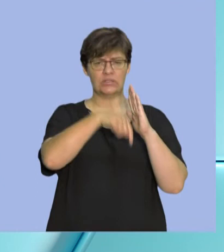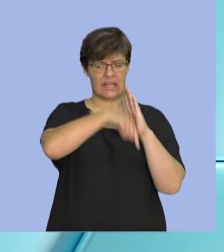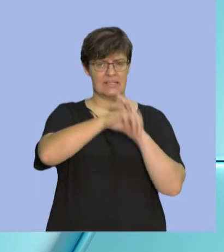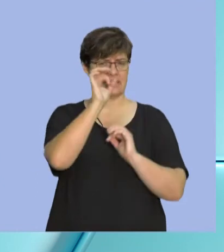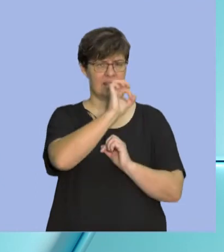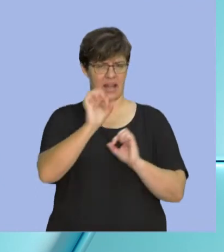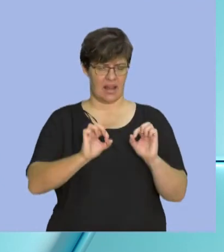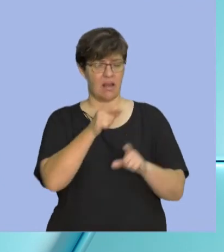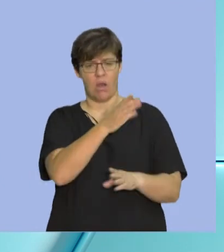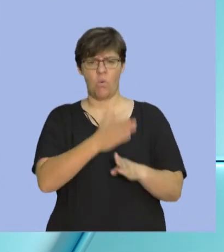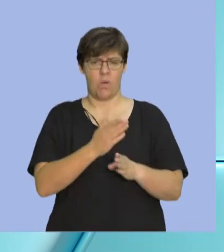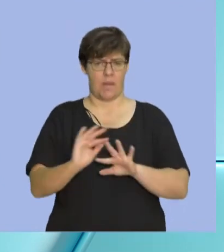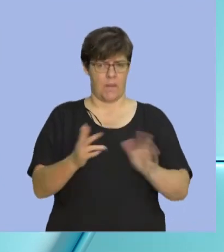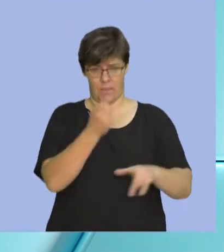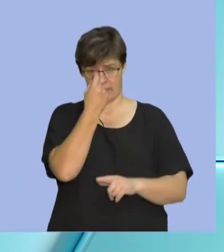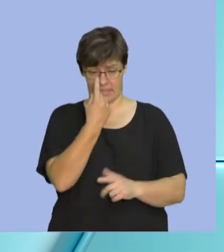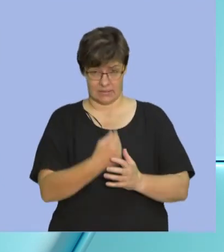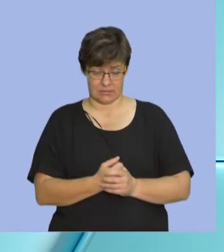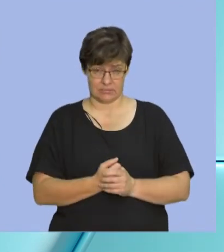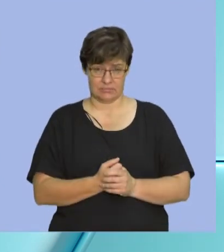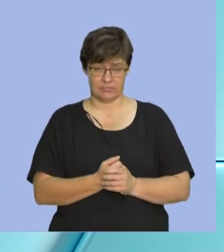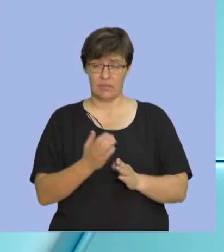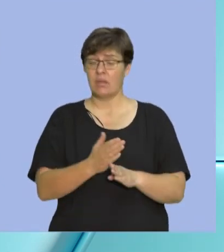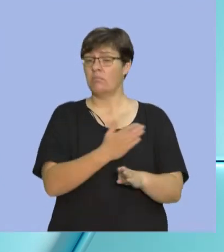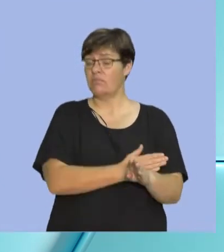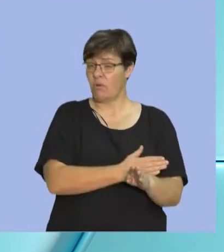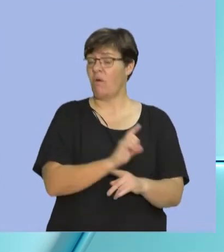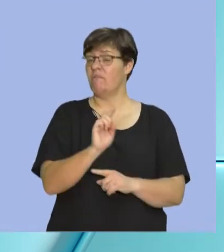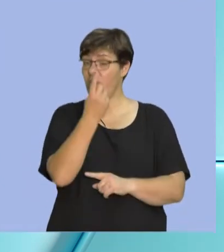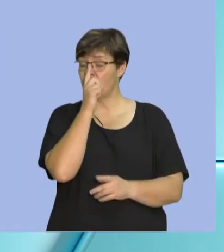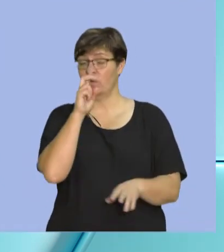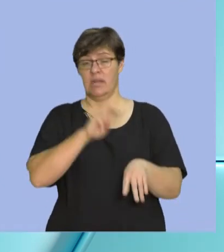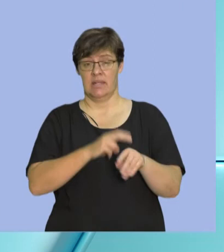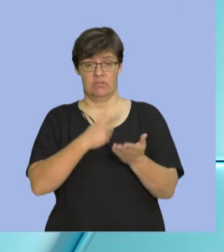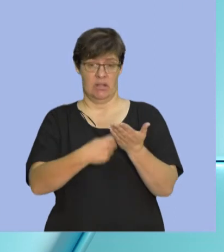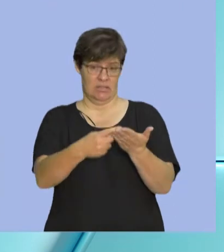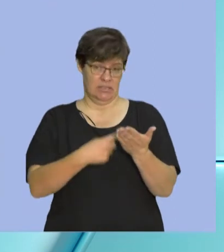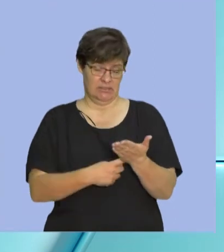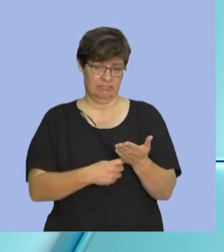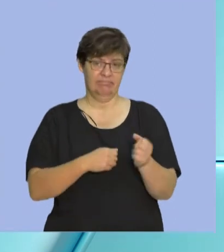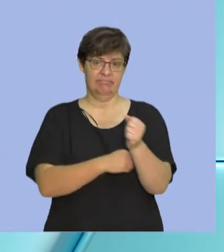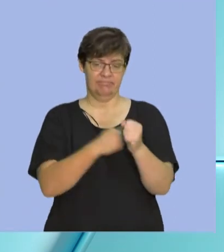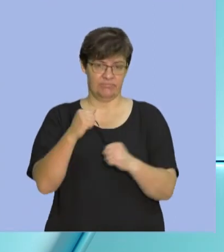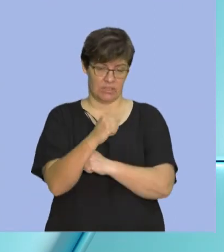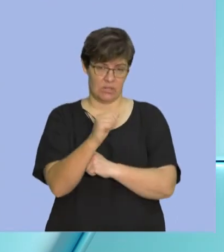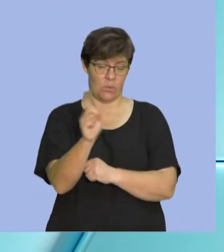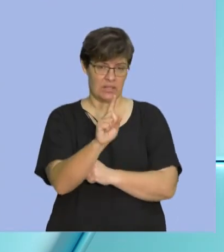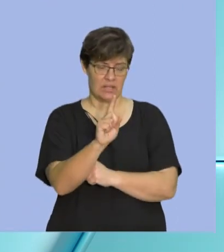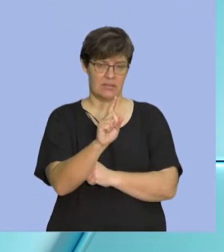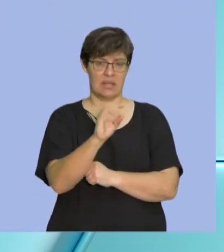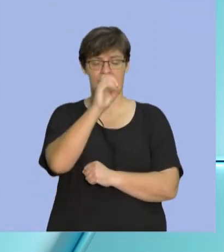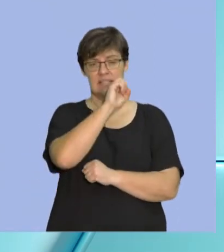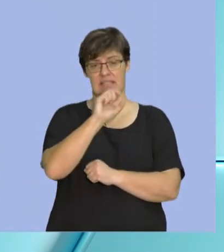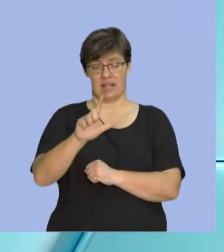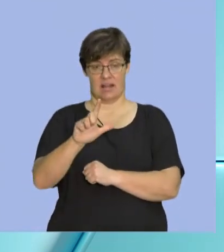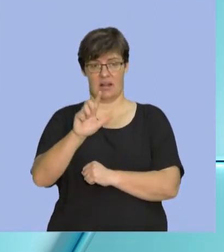cell and its functions. Before we get onto that, we need to discuss a very important structure, which is the cell wall, which is unique to plant